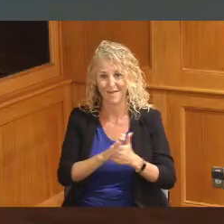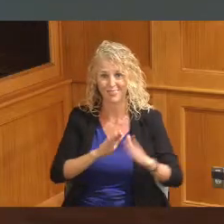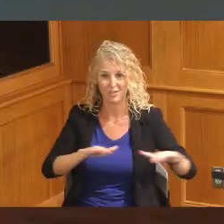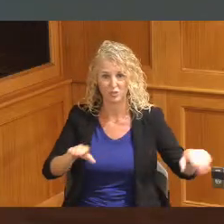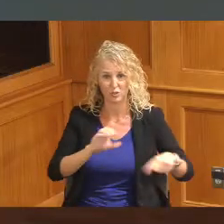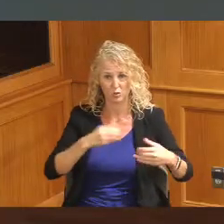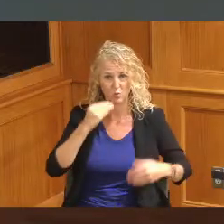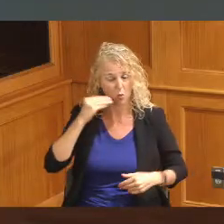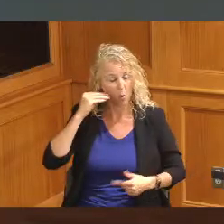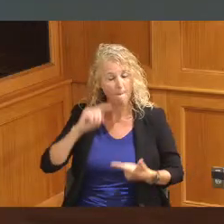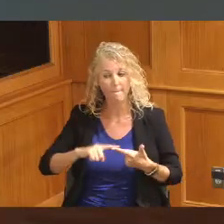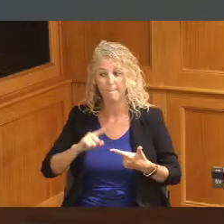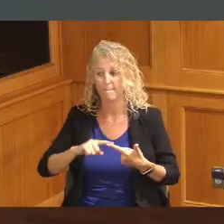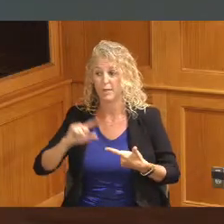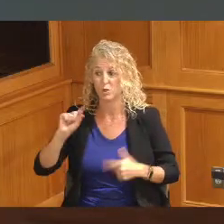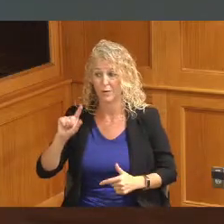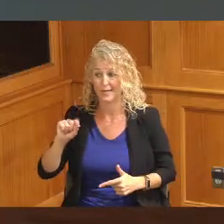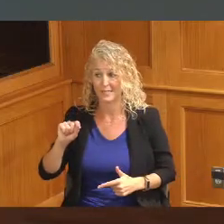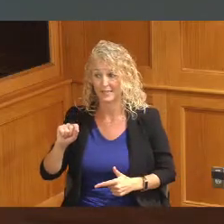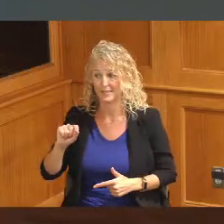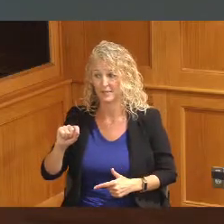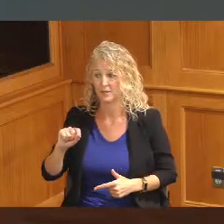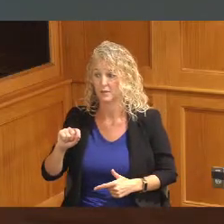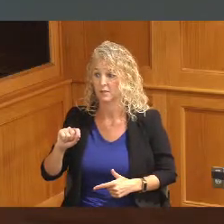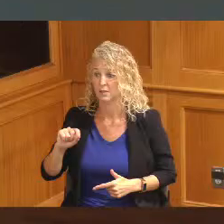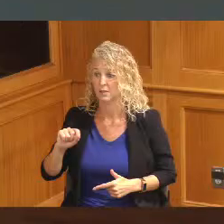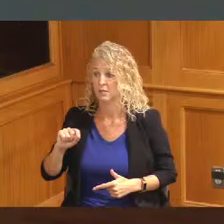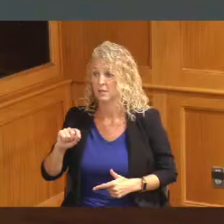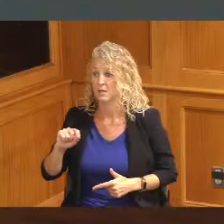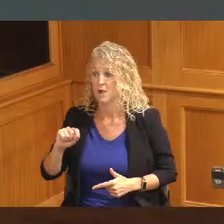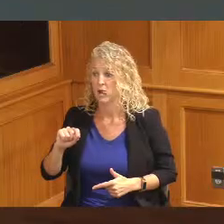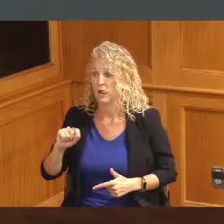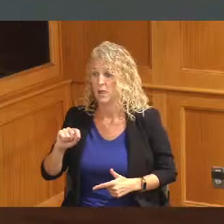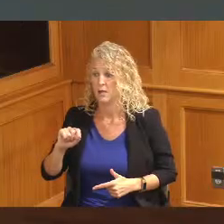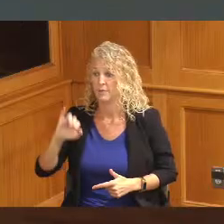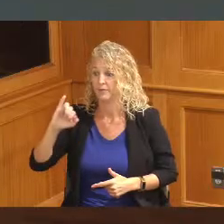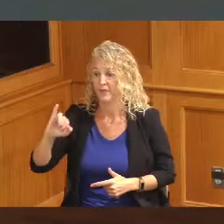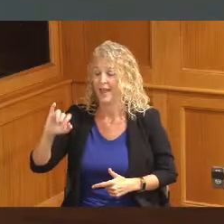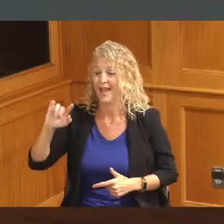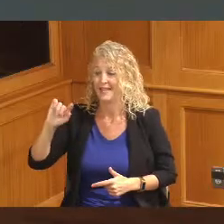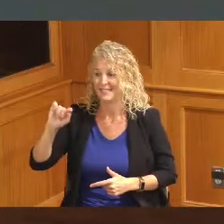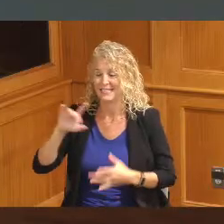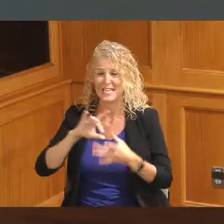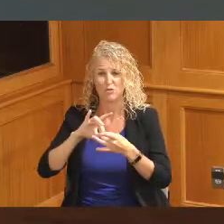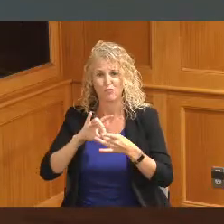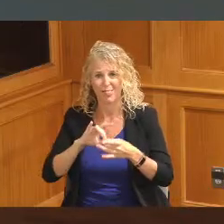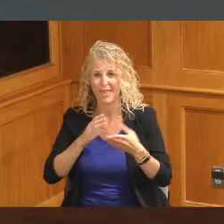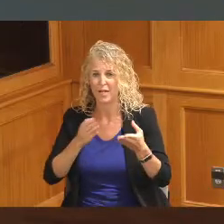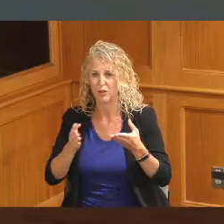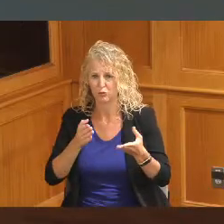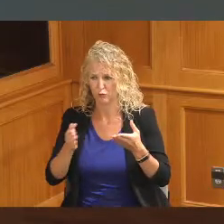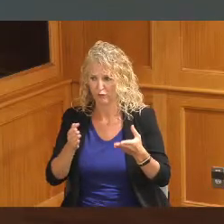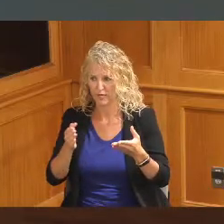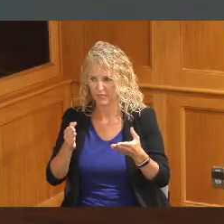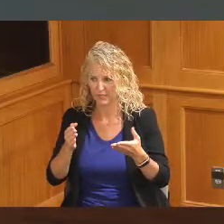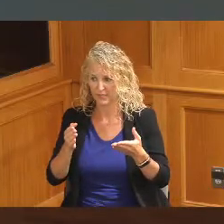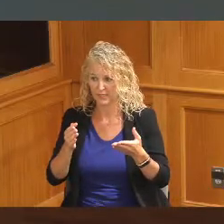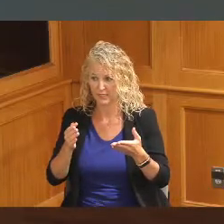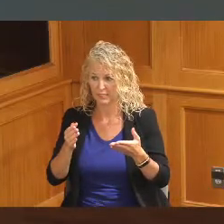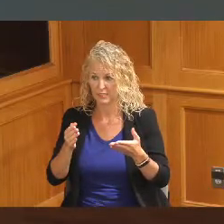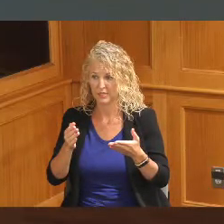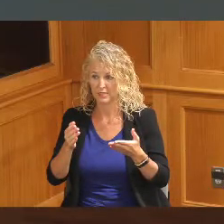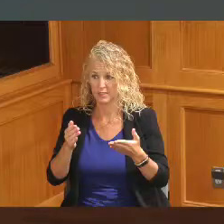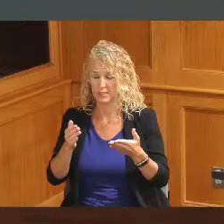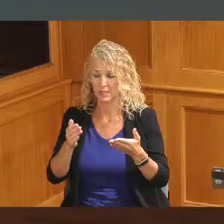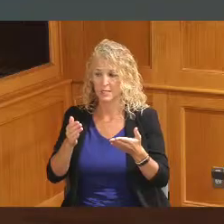Home. Item 20 is for an IT-related services. This